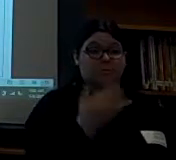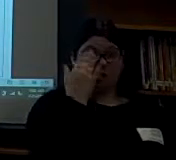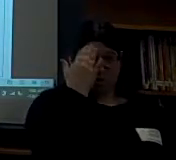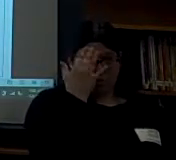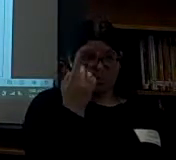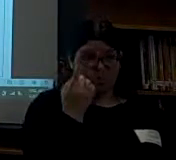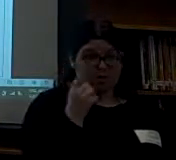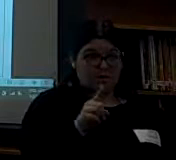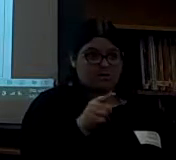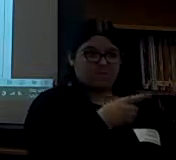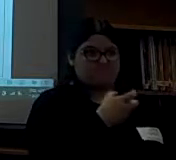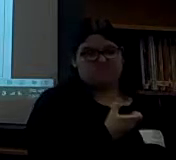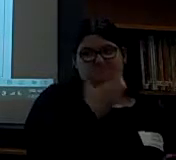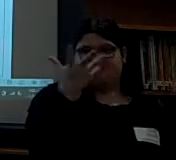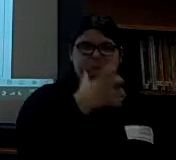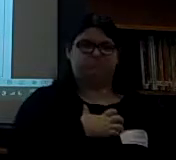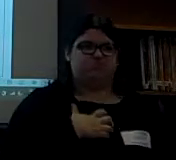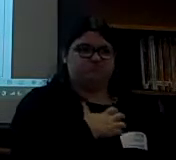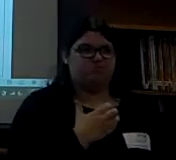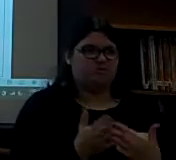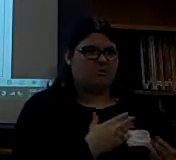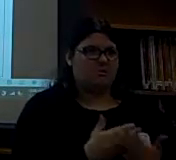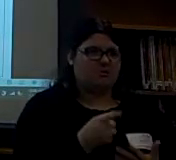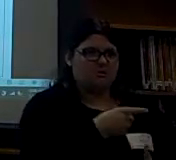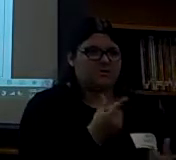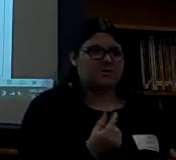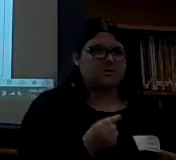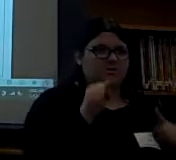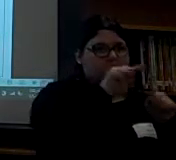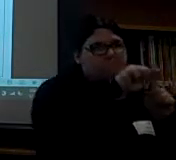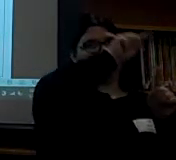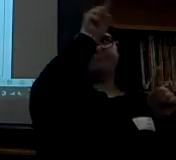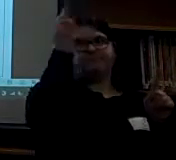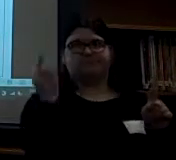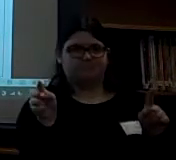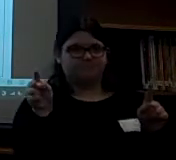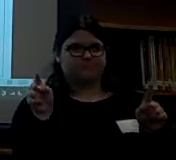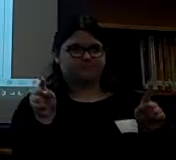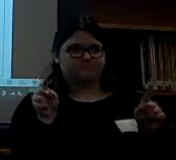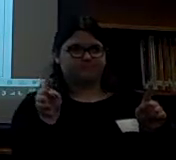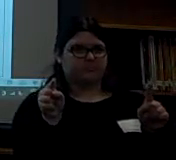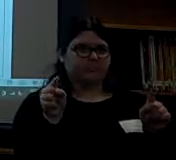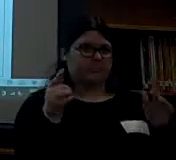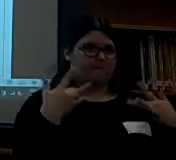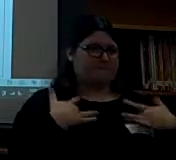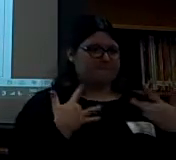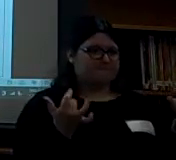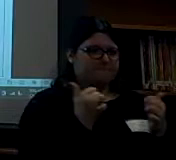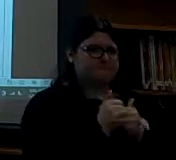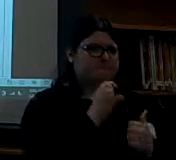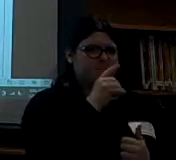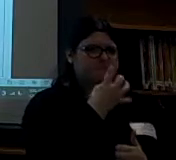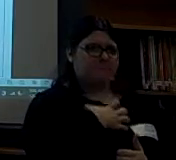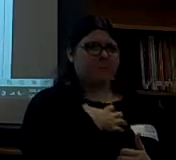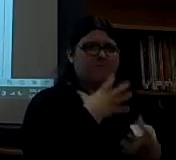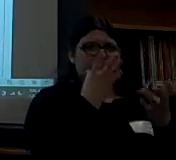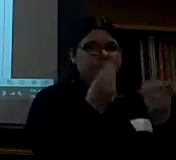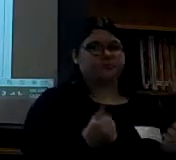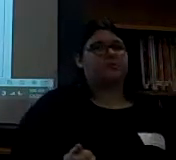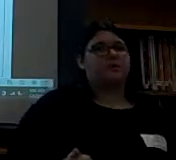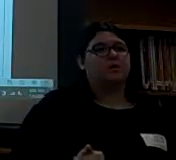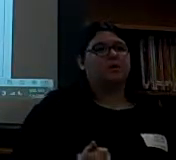They're going to let out their yuck in whatever way they do. They're going to travel that curve. And what happens to your kids once their yuck is gone and